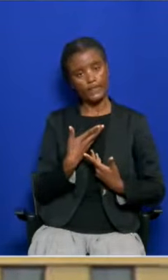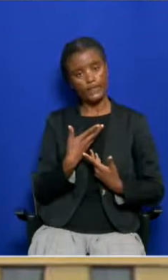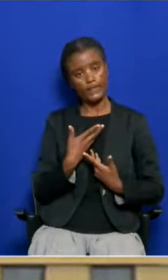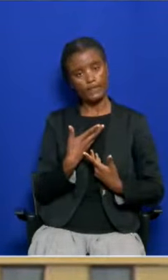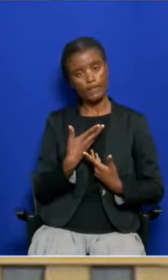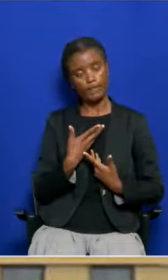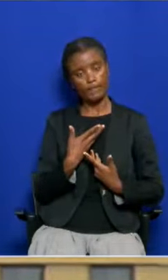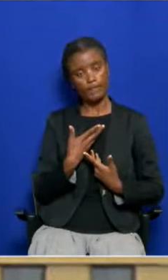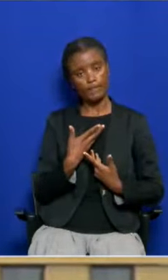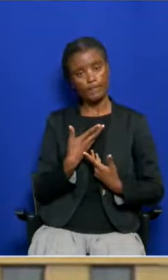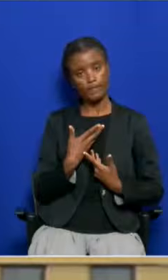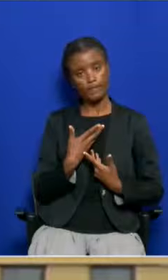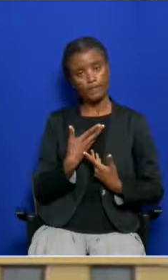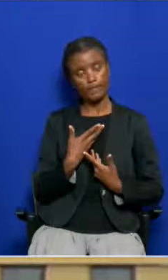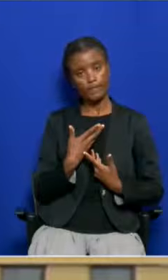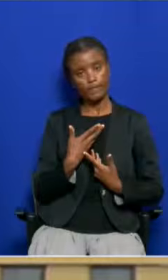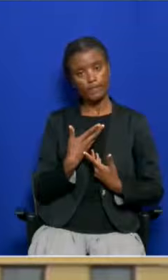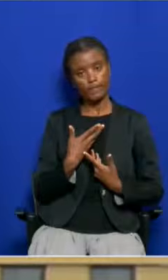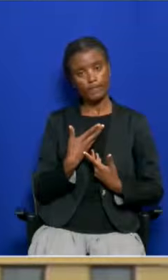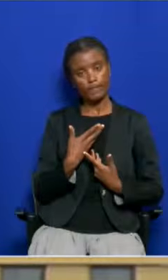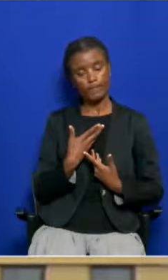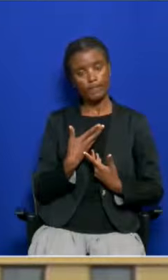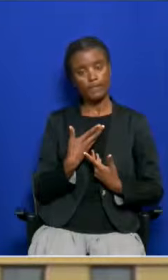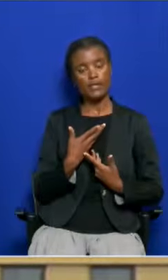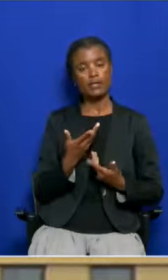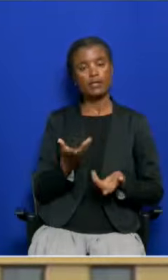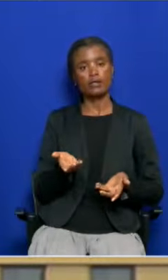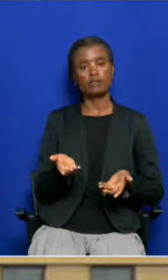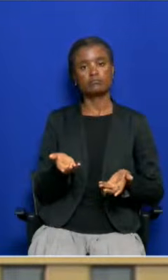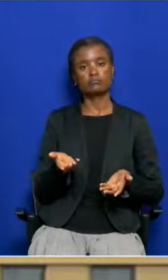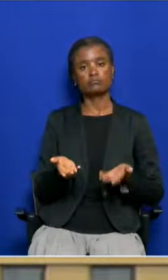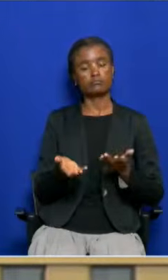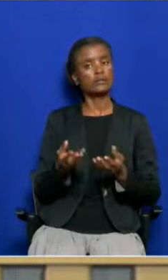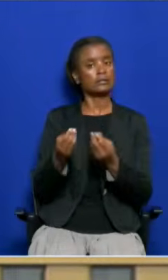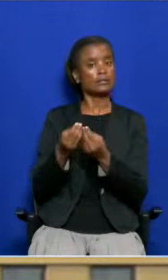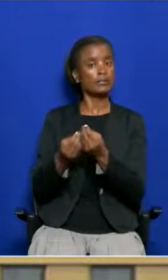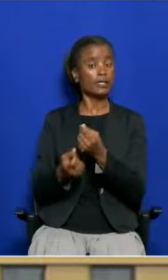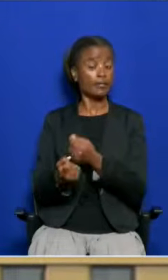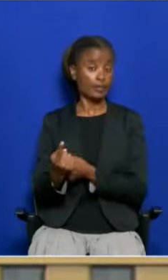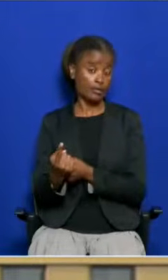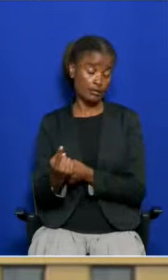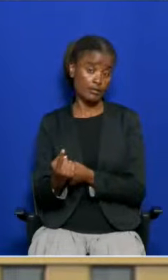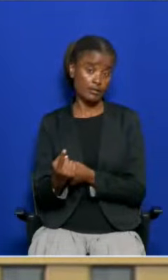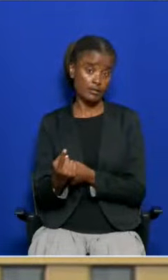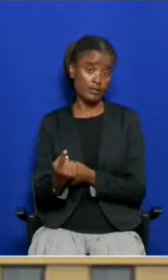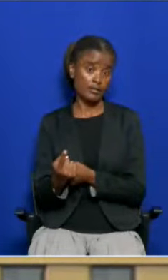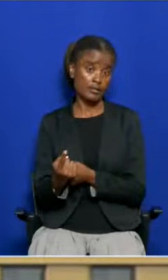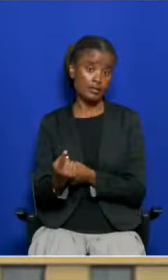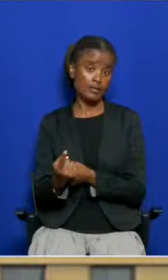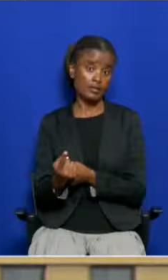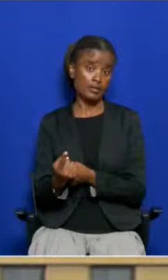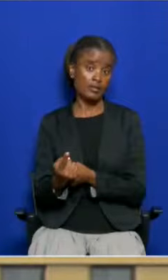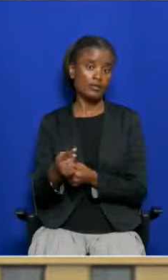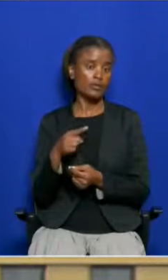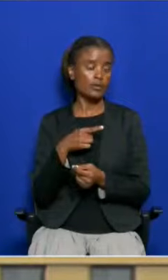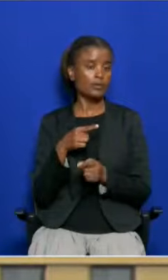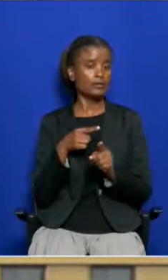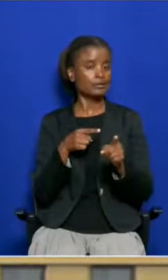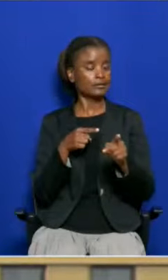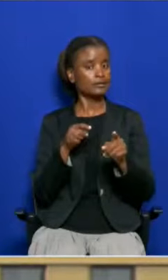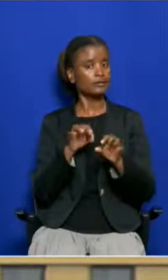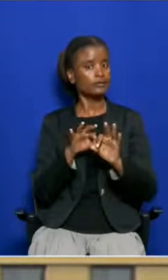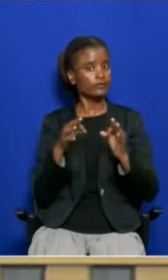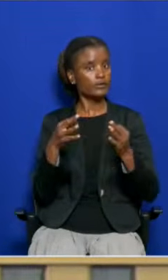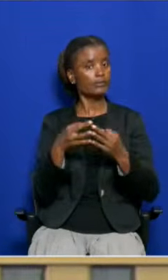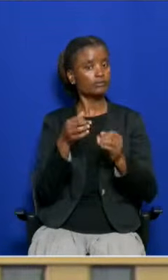there is something that is happening. As a family head at that time, he